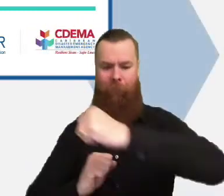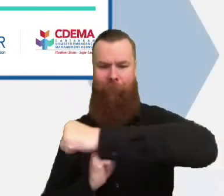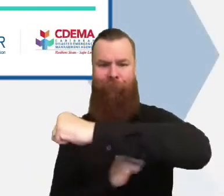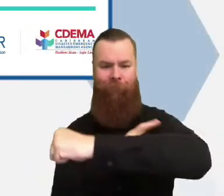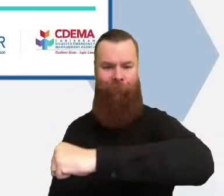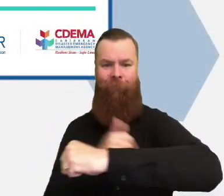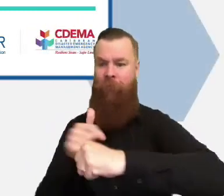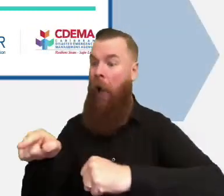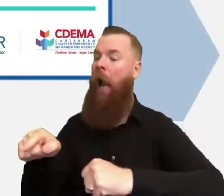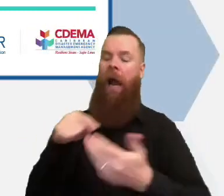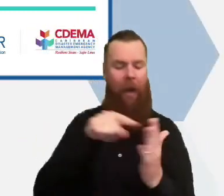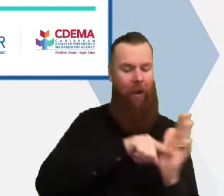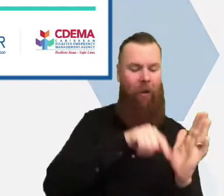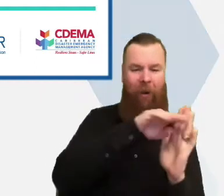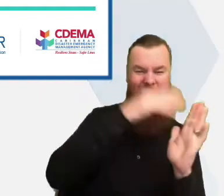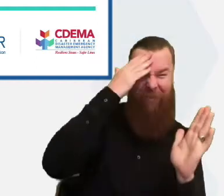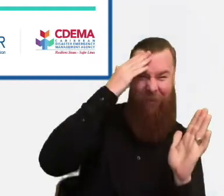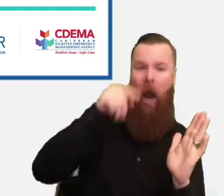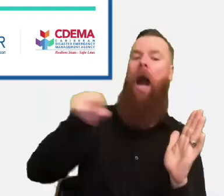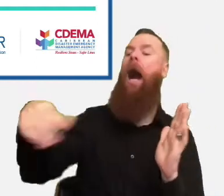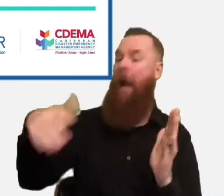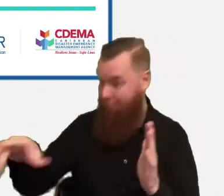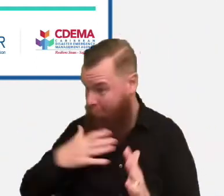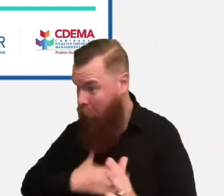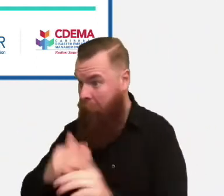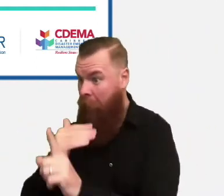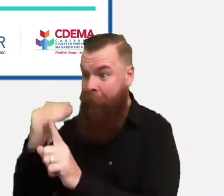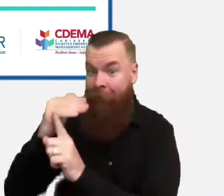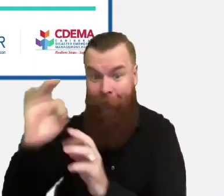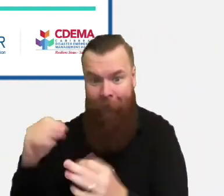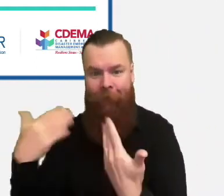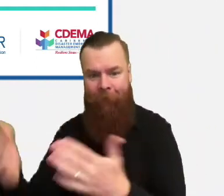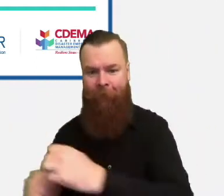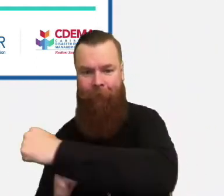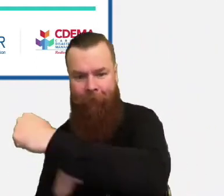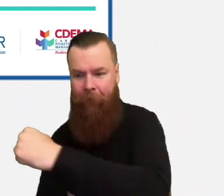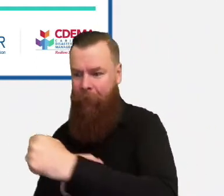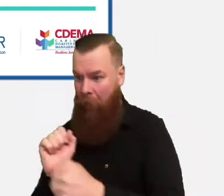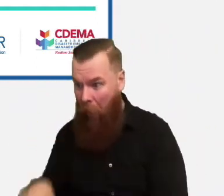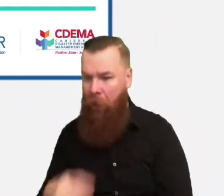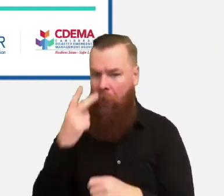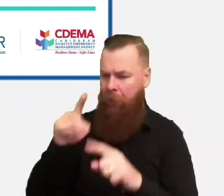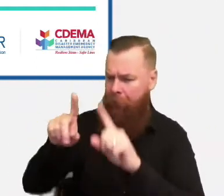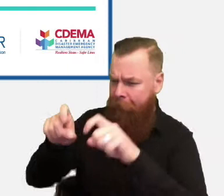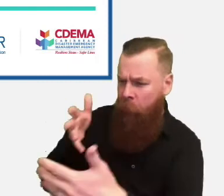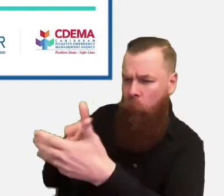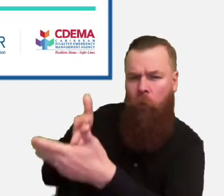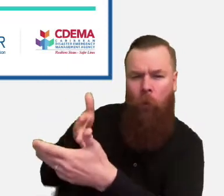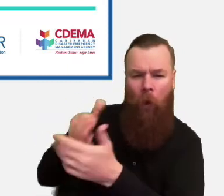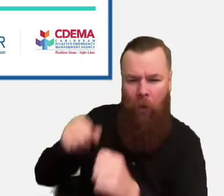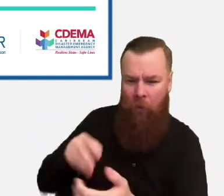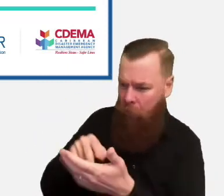has been made, we can immediately say that the resilience of the whole nation has now increased. This idea of